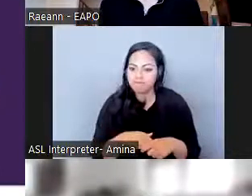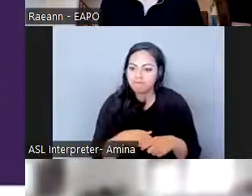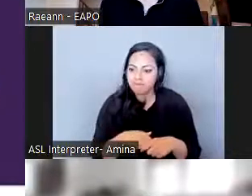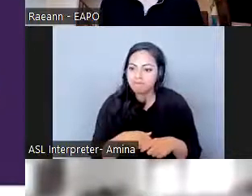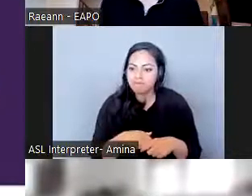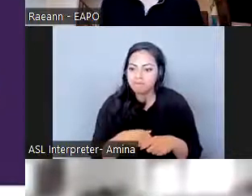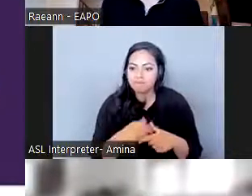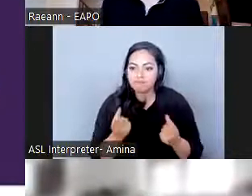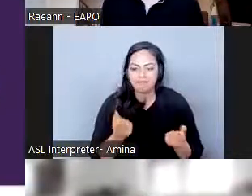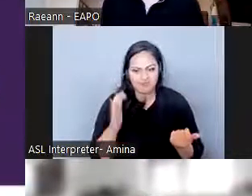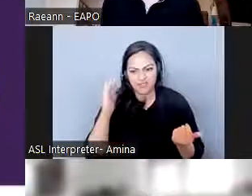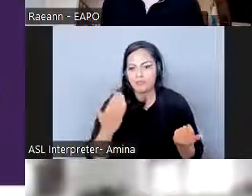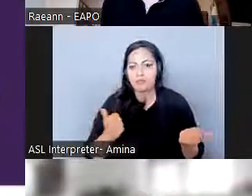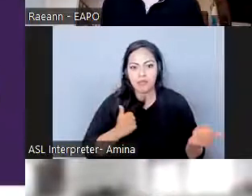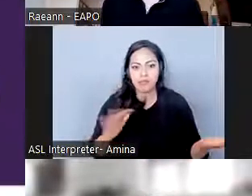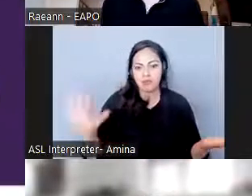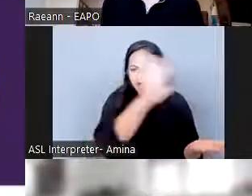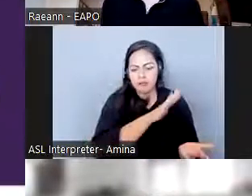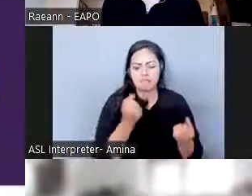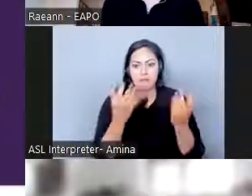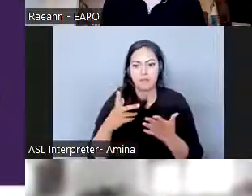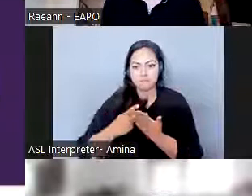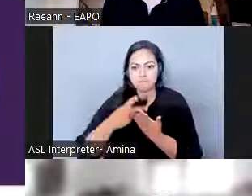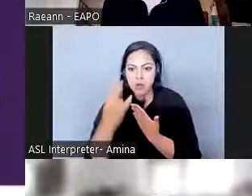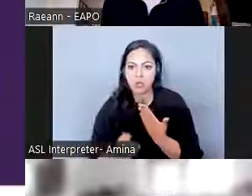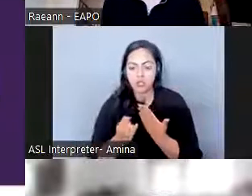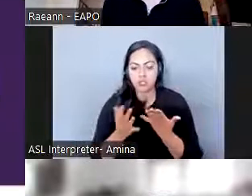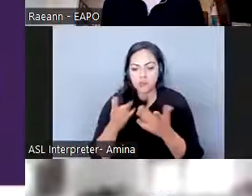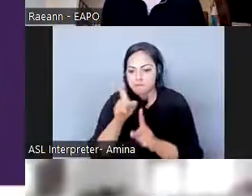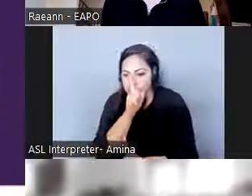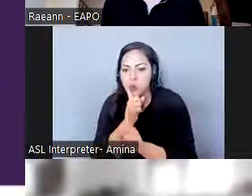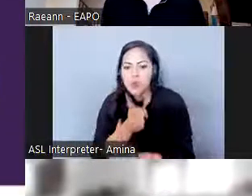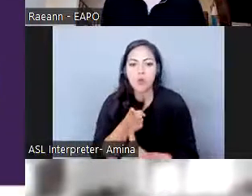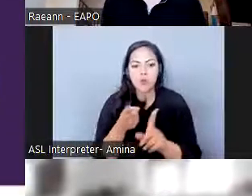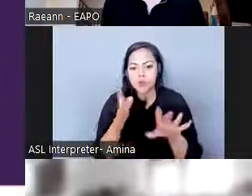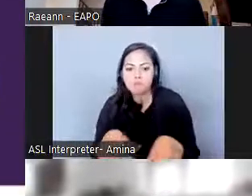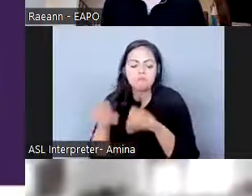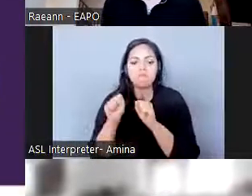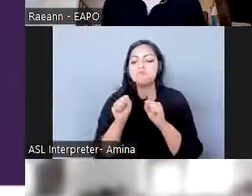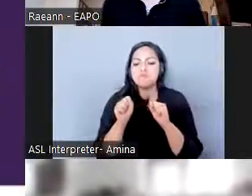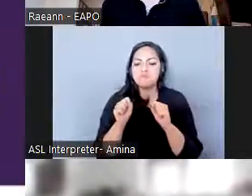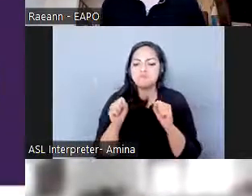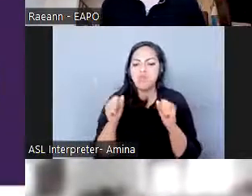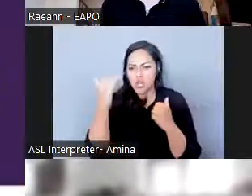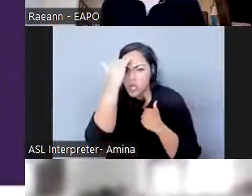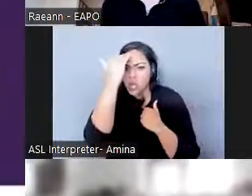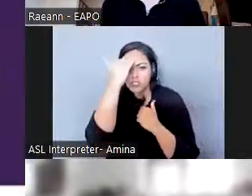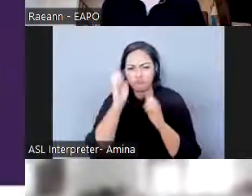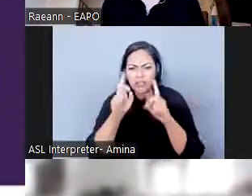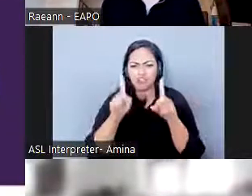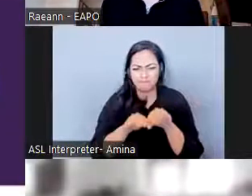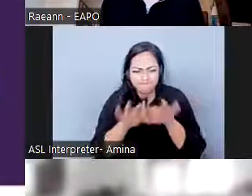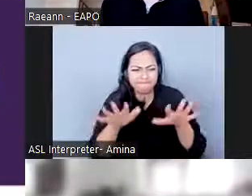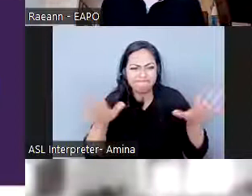initiatives happening across Canada where people were really raising the education and knowledge level around this